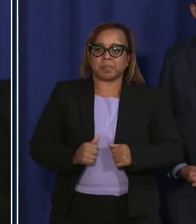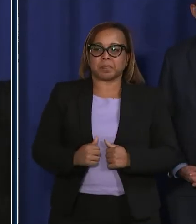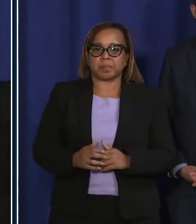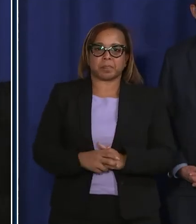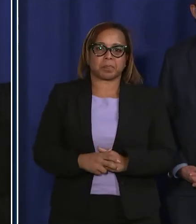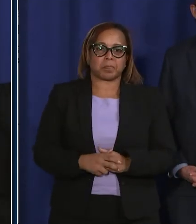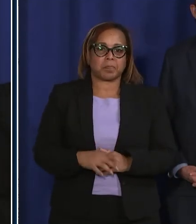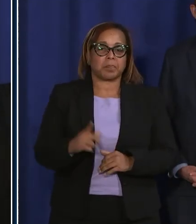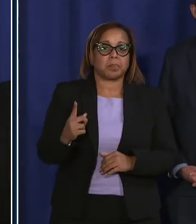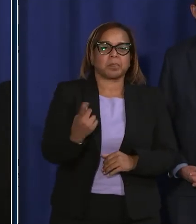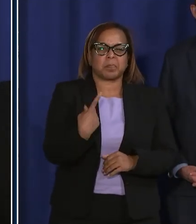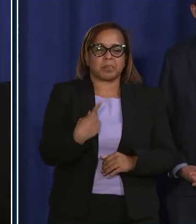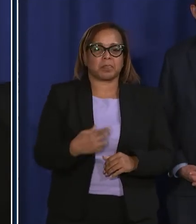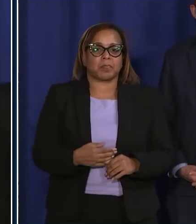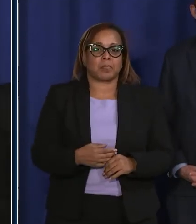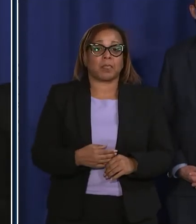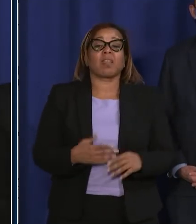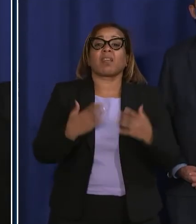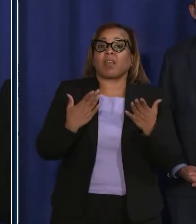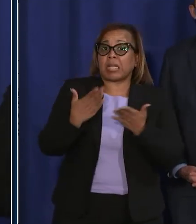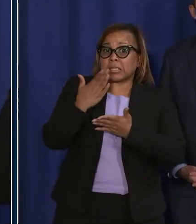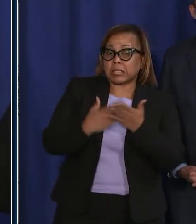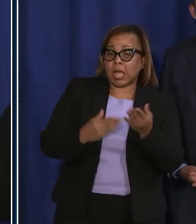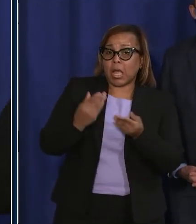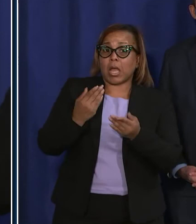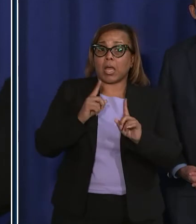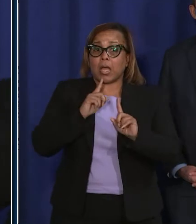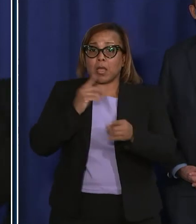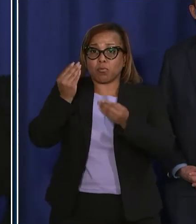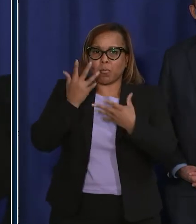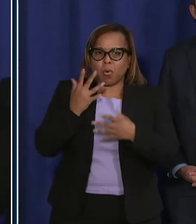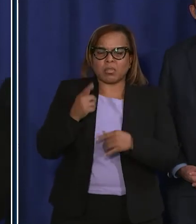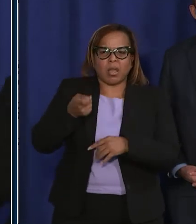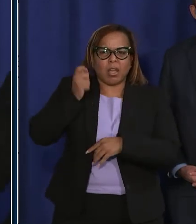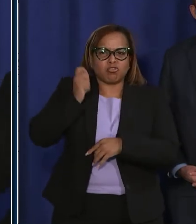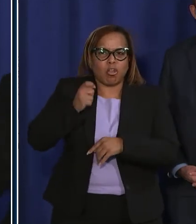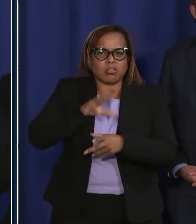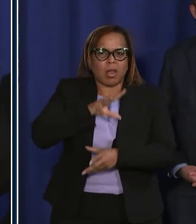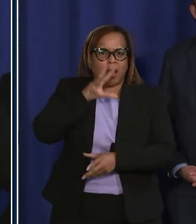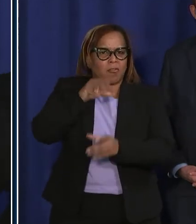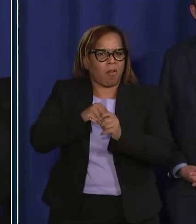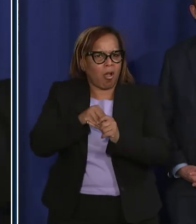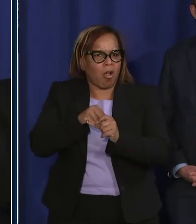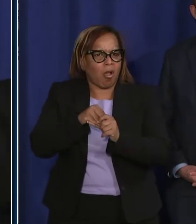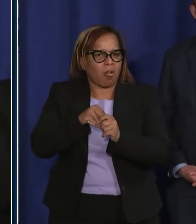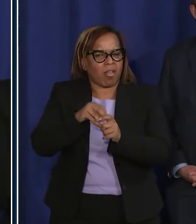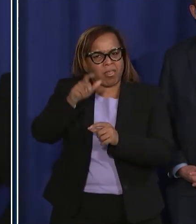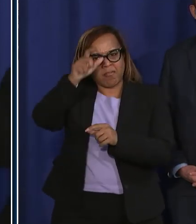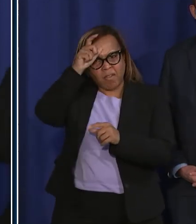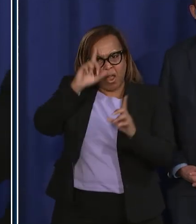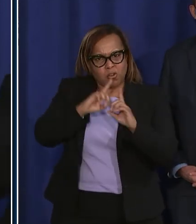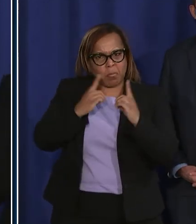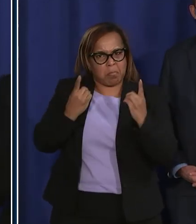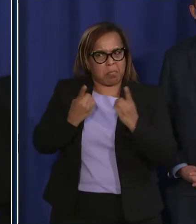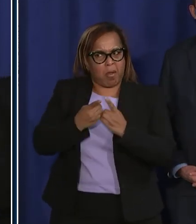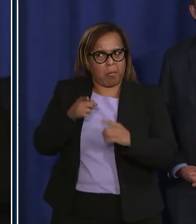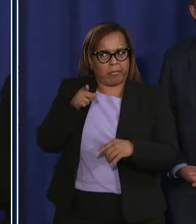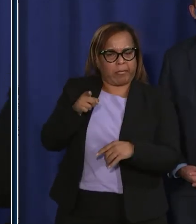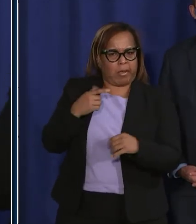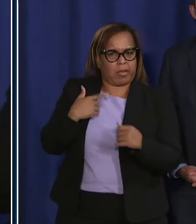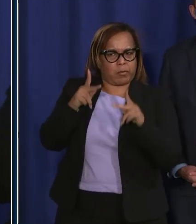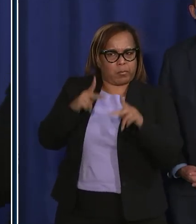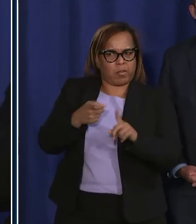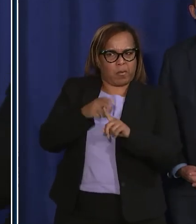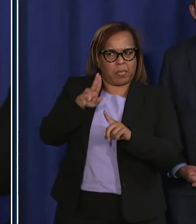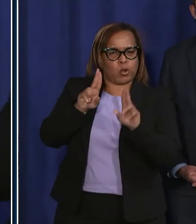Ahern, NBC5. There has been some reports that there was a judge that got involved, perhaps that the fire department might have someone from